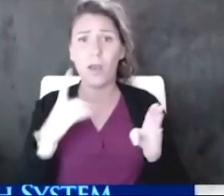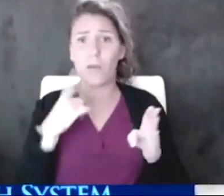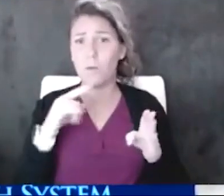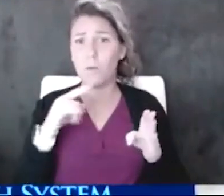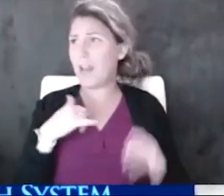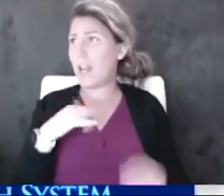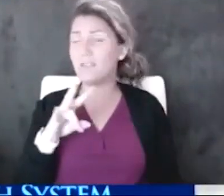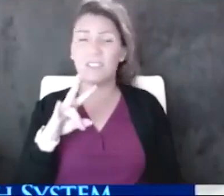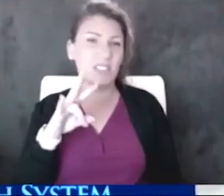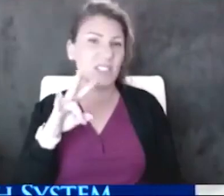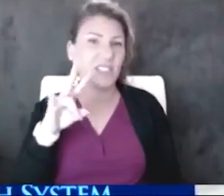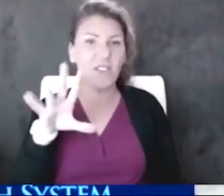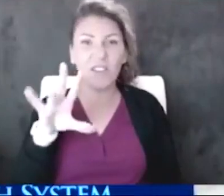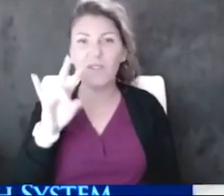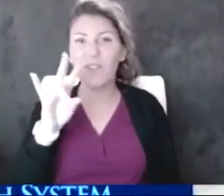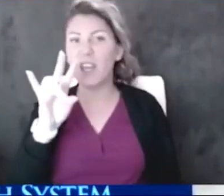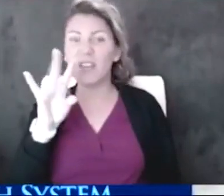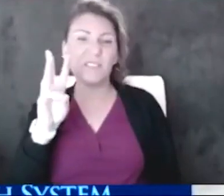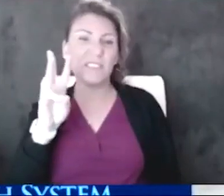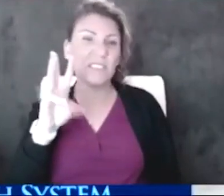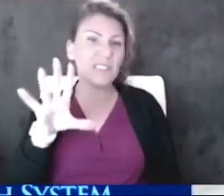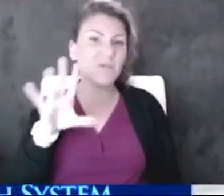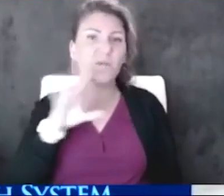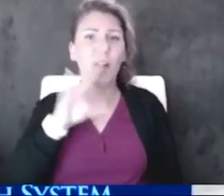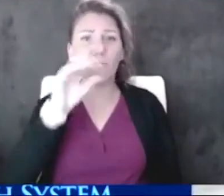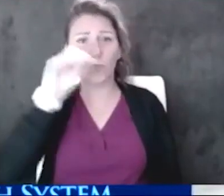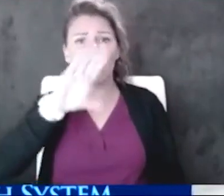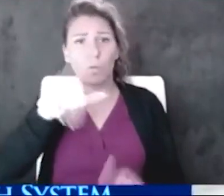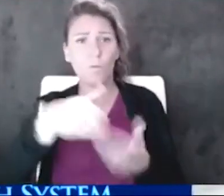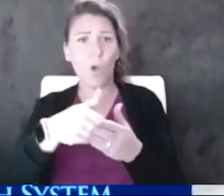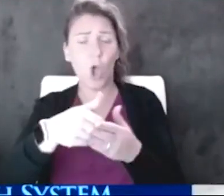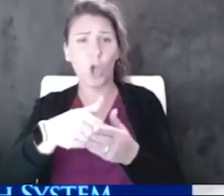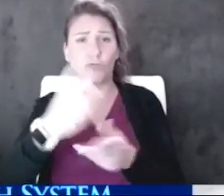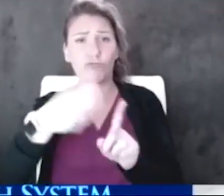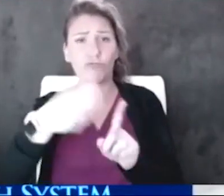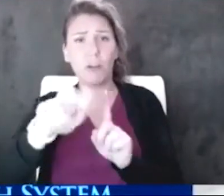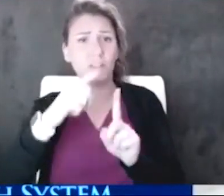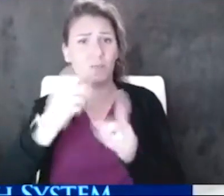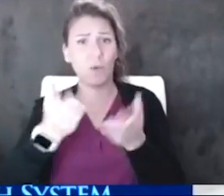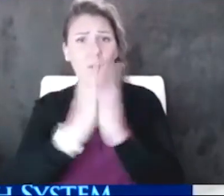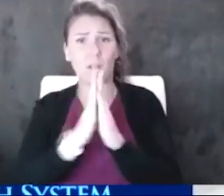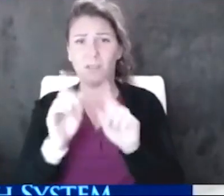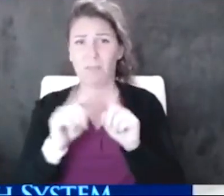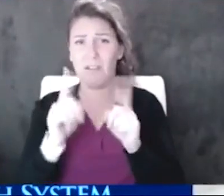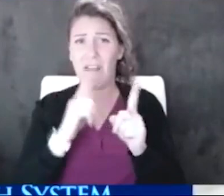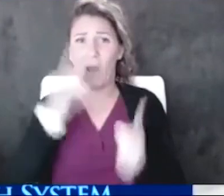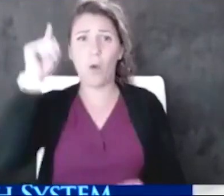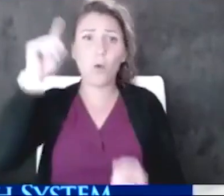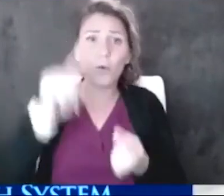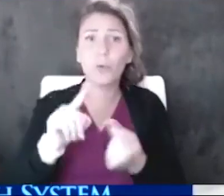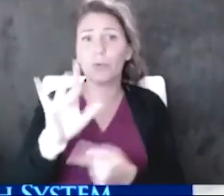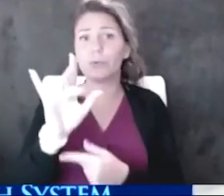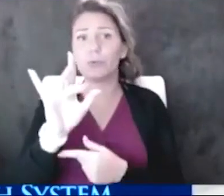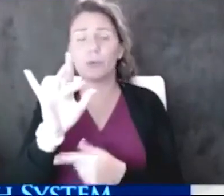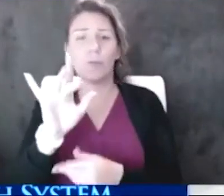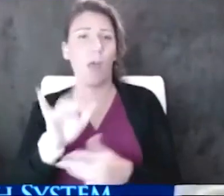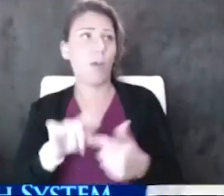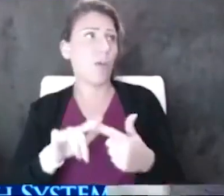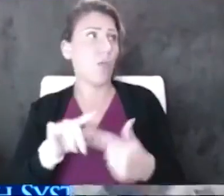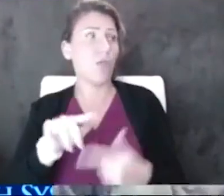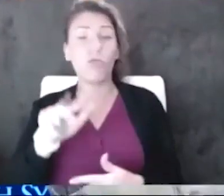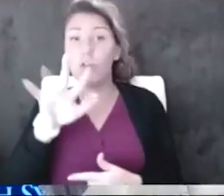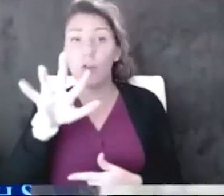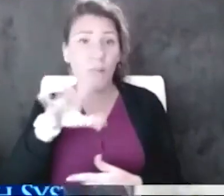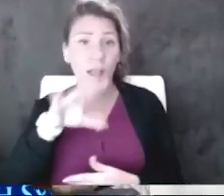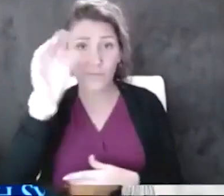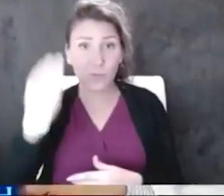of all transfer center requests. And now we're down to 25 or 30%. I mean, it's really reduced. And the problem is there are